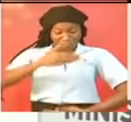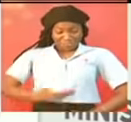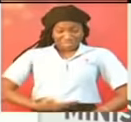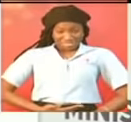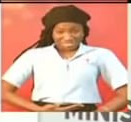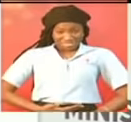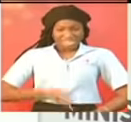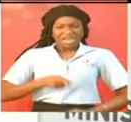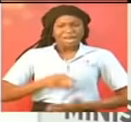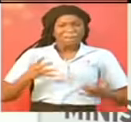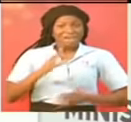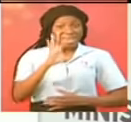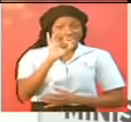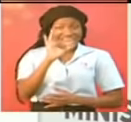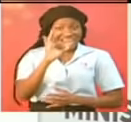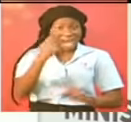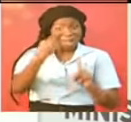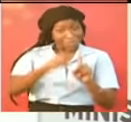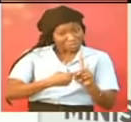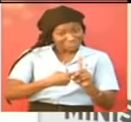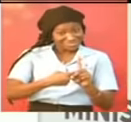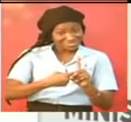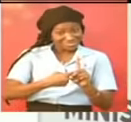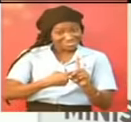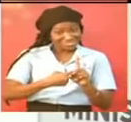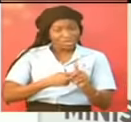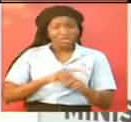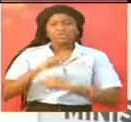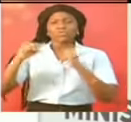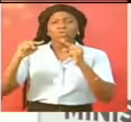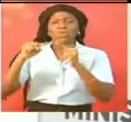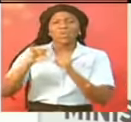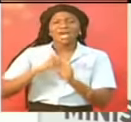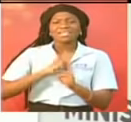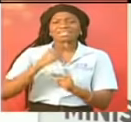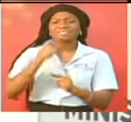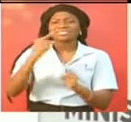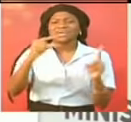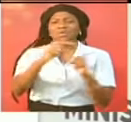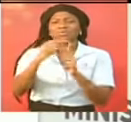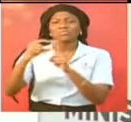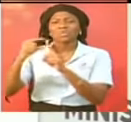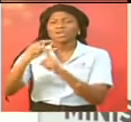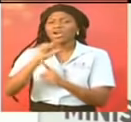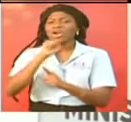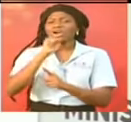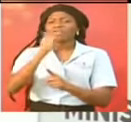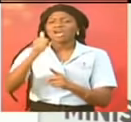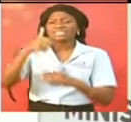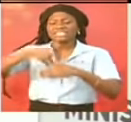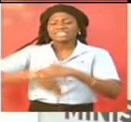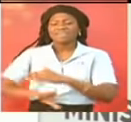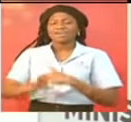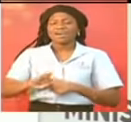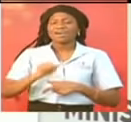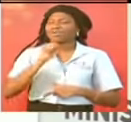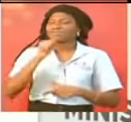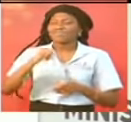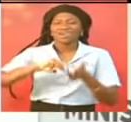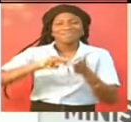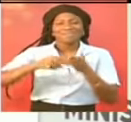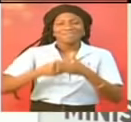of ongoing pregnancies with respect to women who have not delivered as yet. In terms of